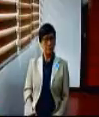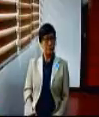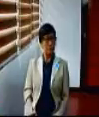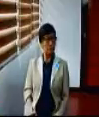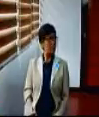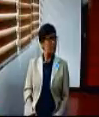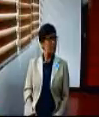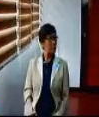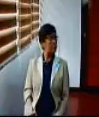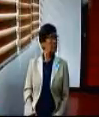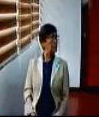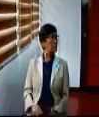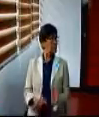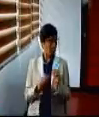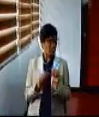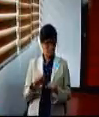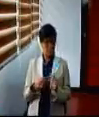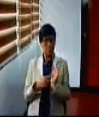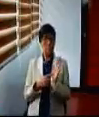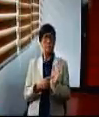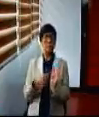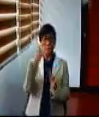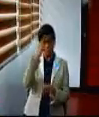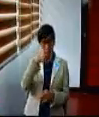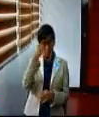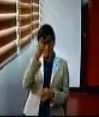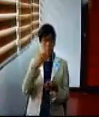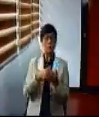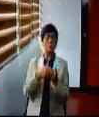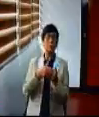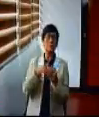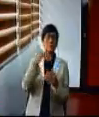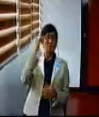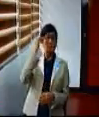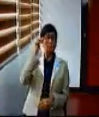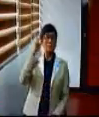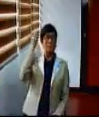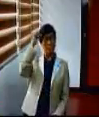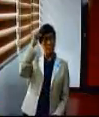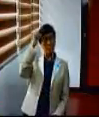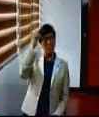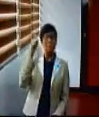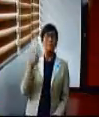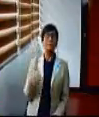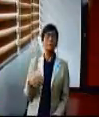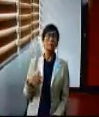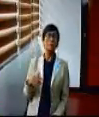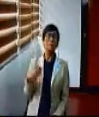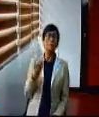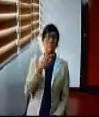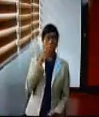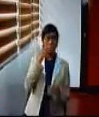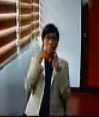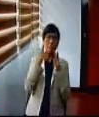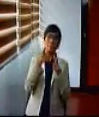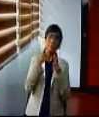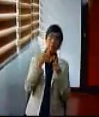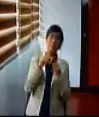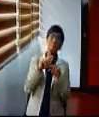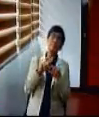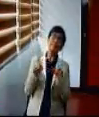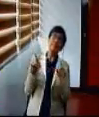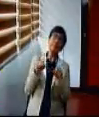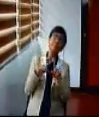Can you show your face again, Mr. Ado? We are looking at different